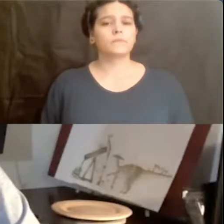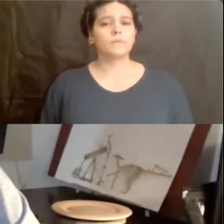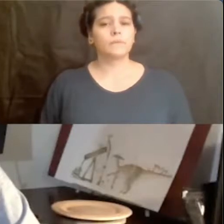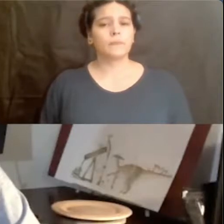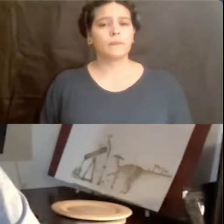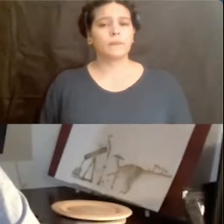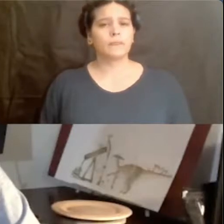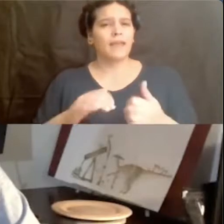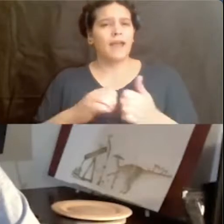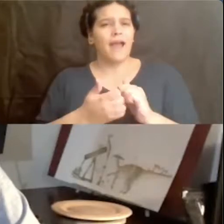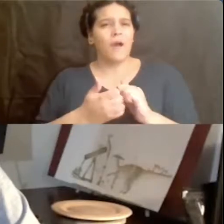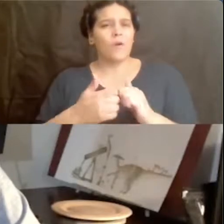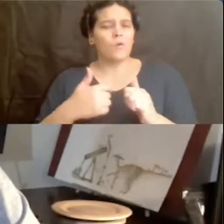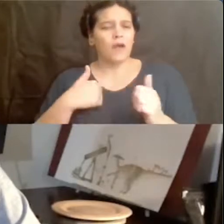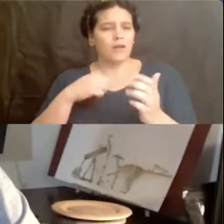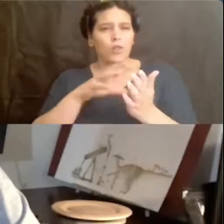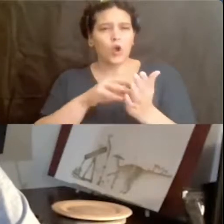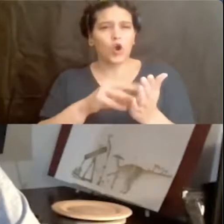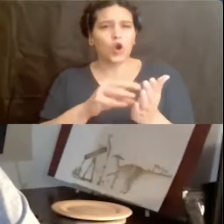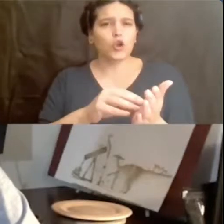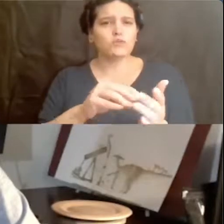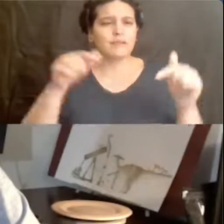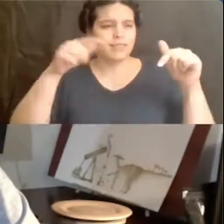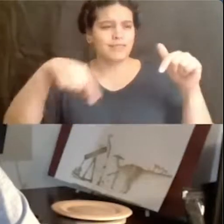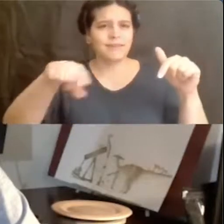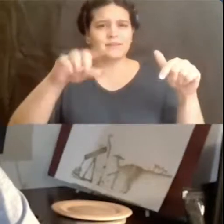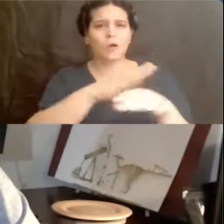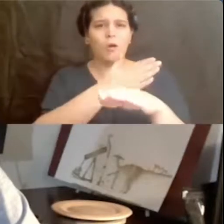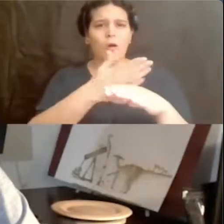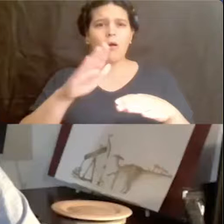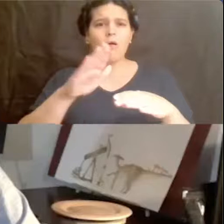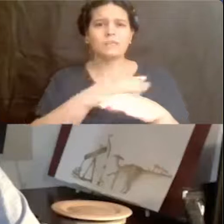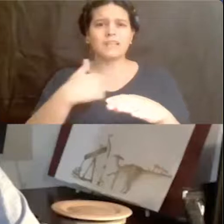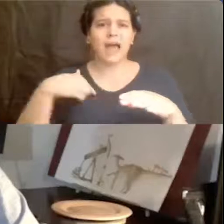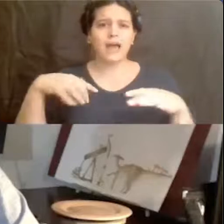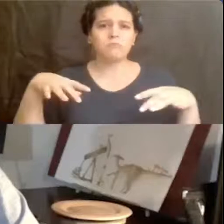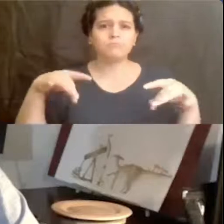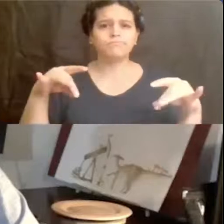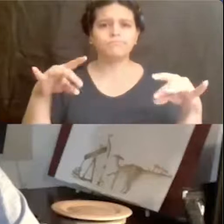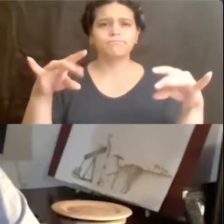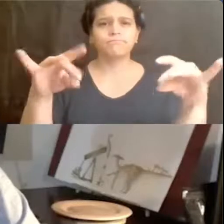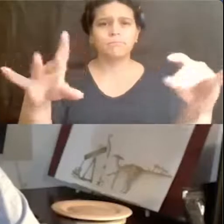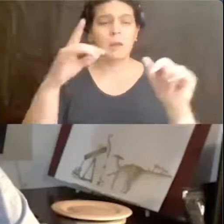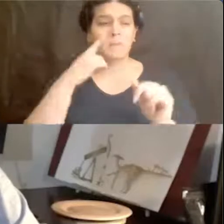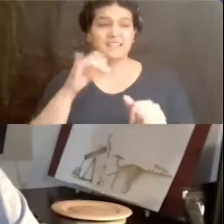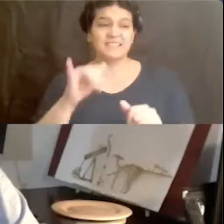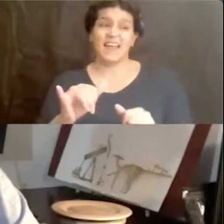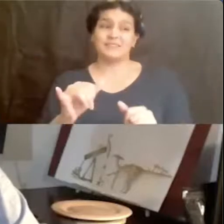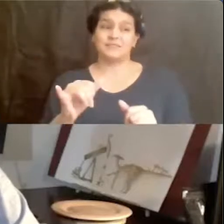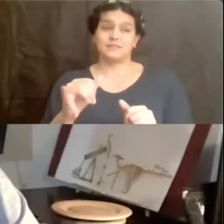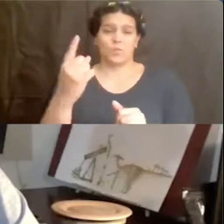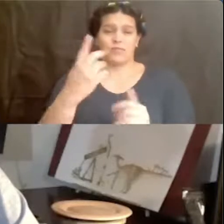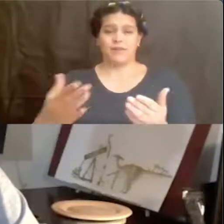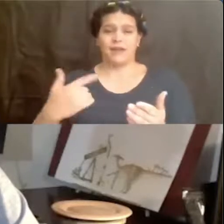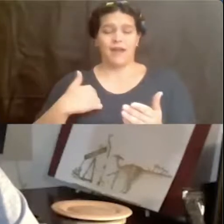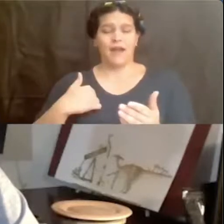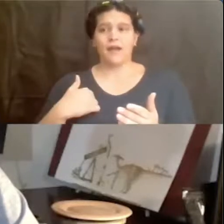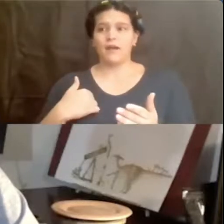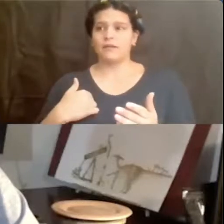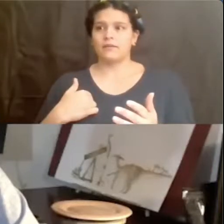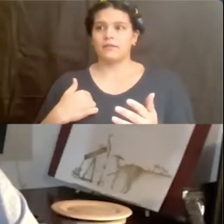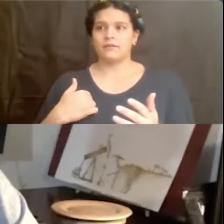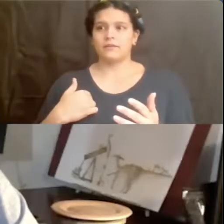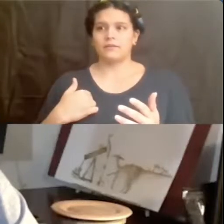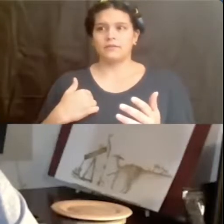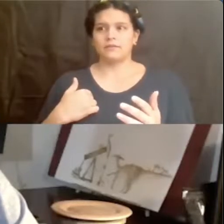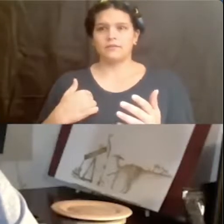how I came to learn the songs that I learned, because that's something that I get a lot of questions, and I think